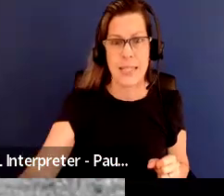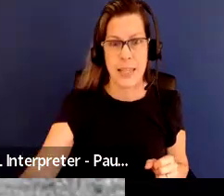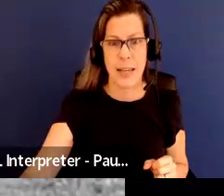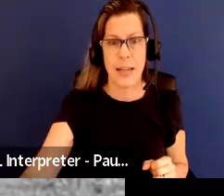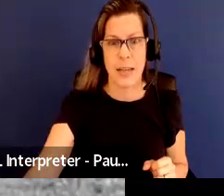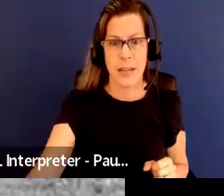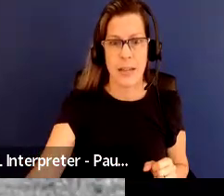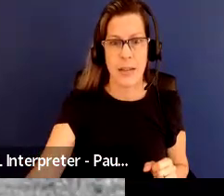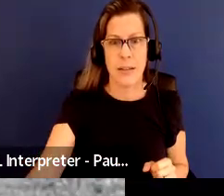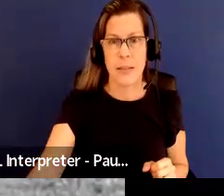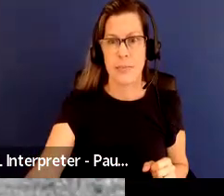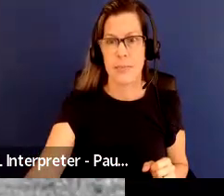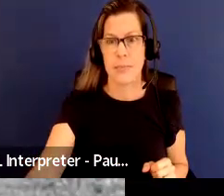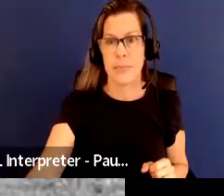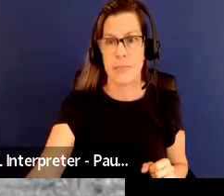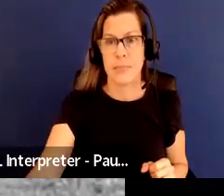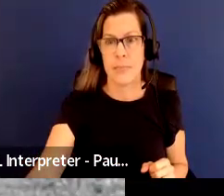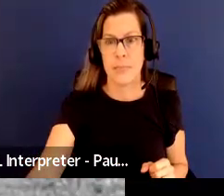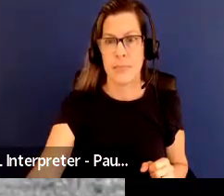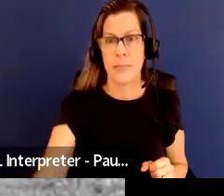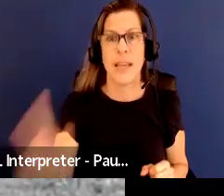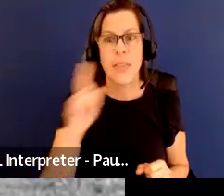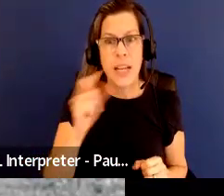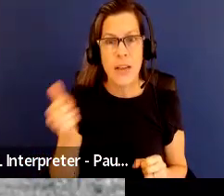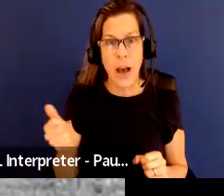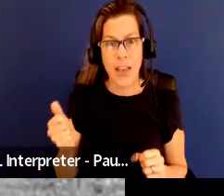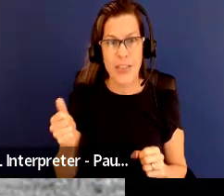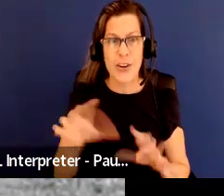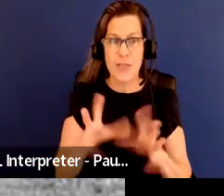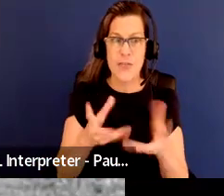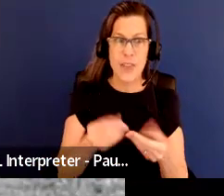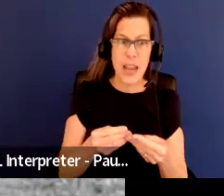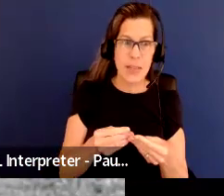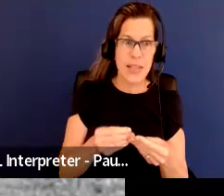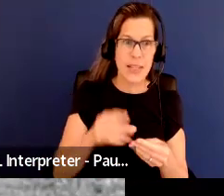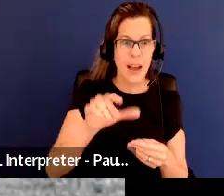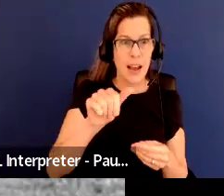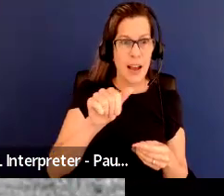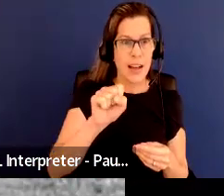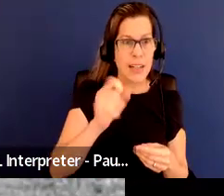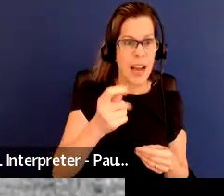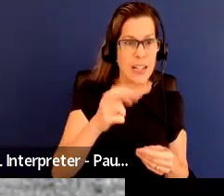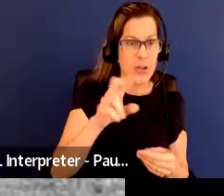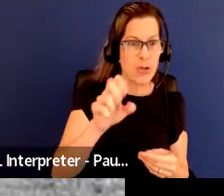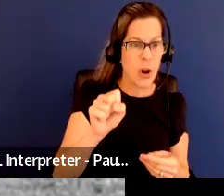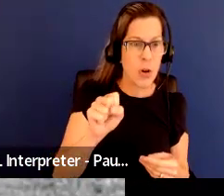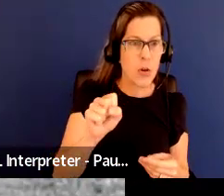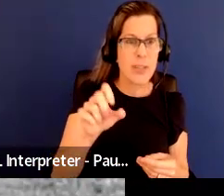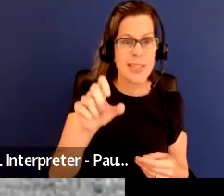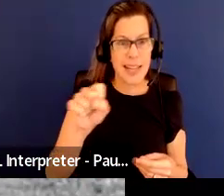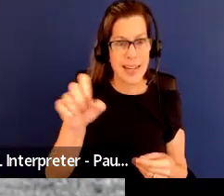I can think of in Granger, the Solises and the Cantus and the Castros, and in Sunnyside,